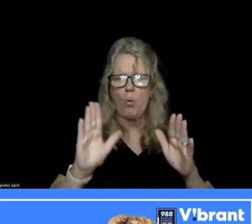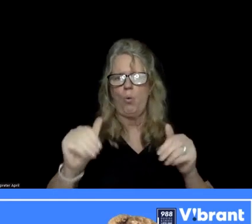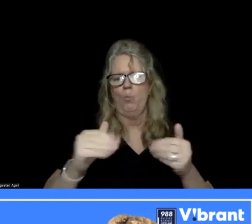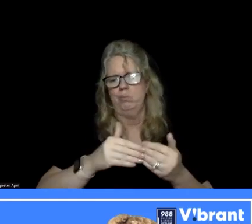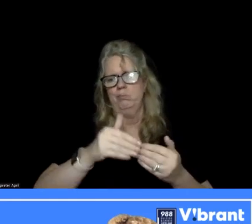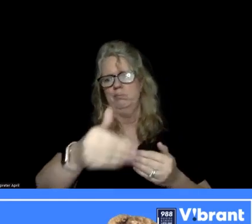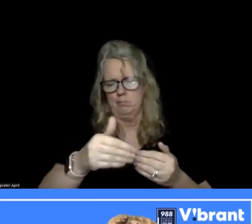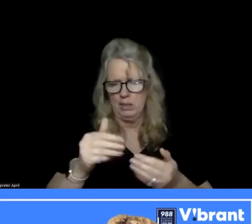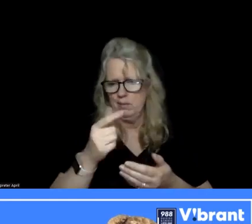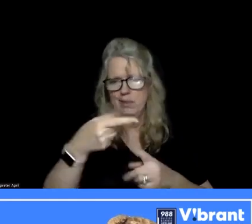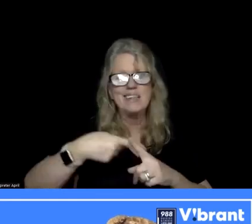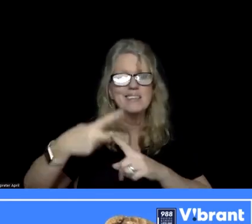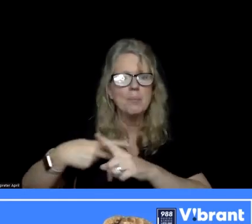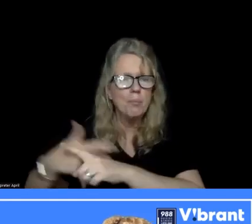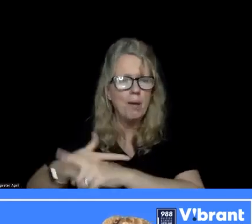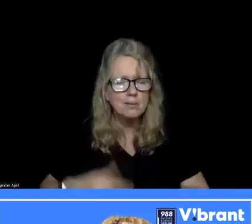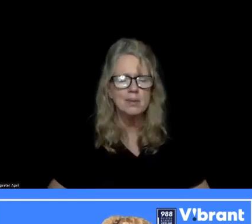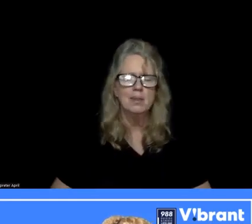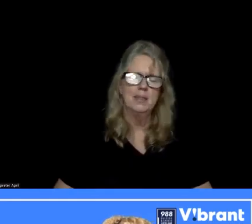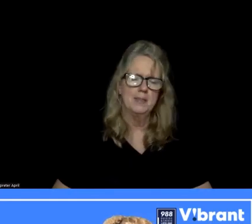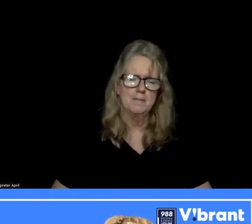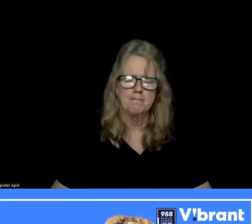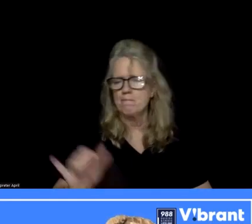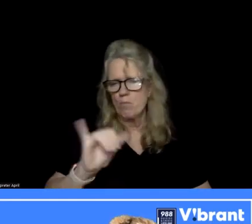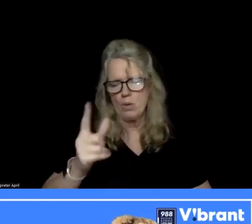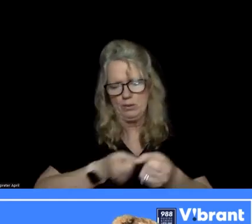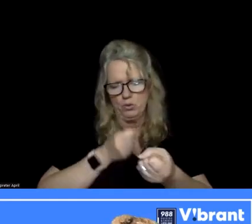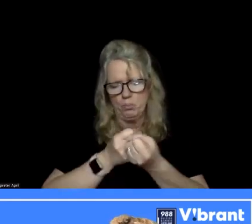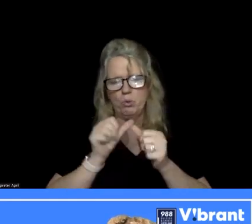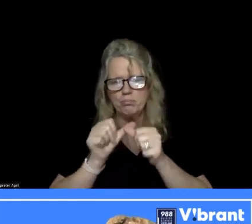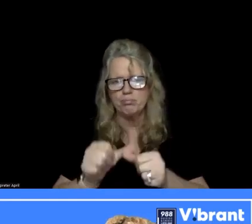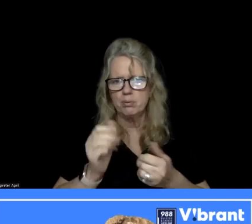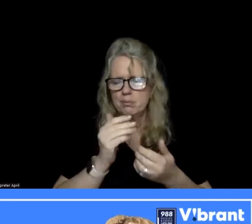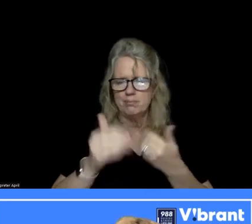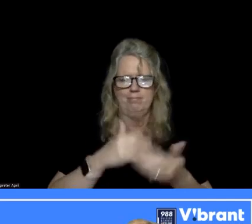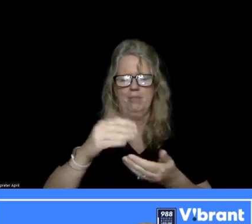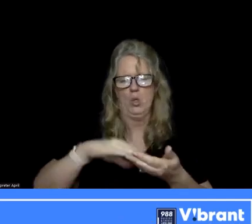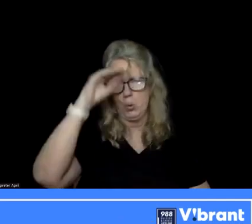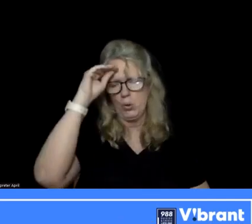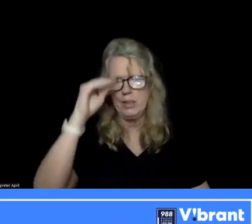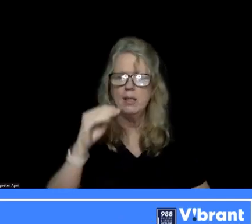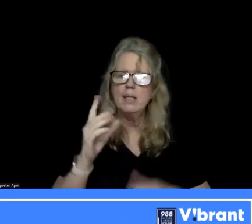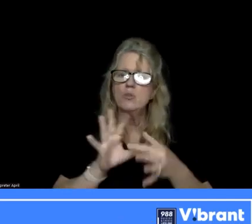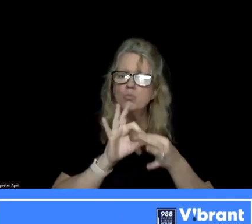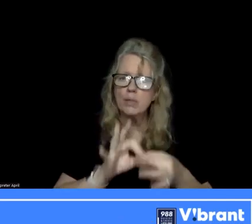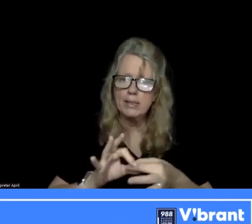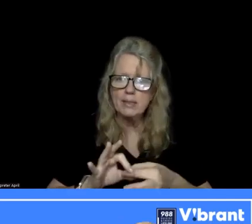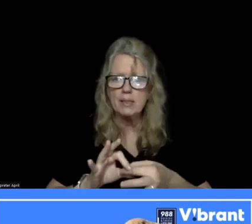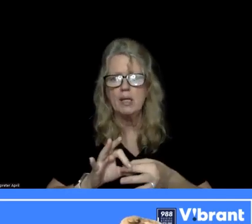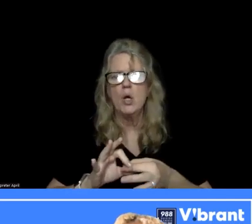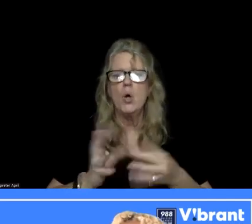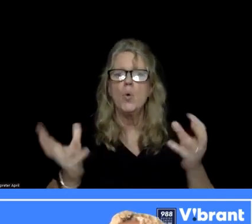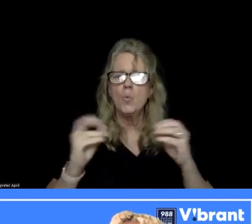coming several months, as well, to support ongoing learning in this space. And there is, related to that, some